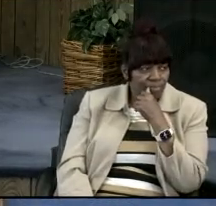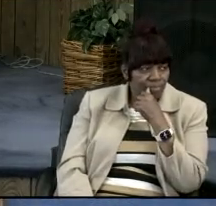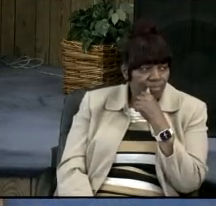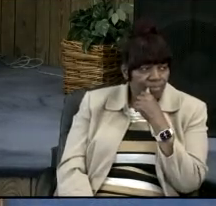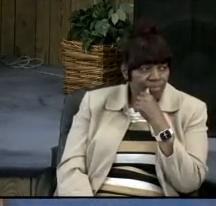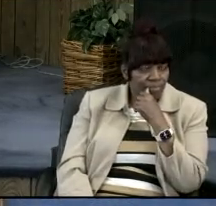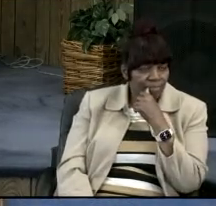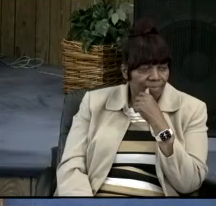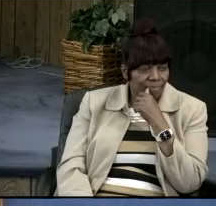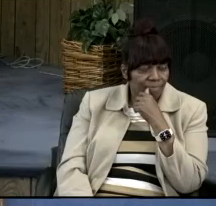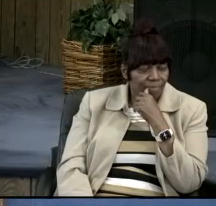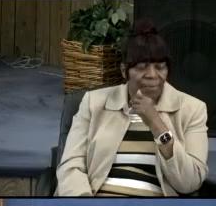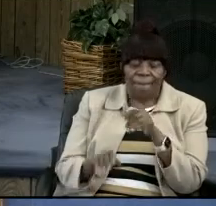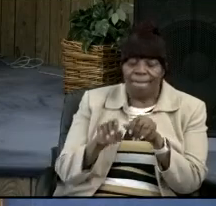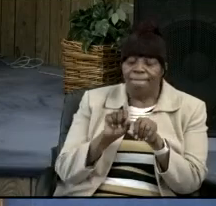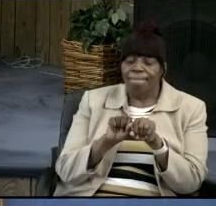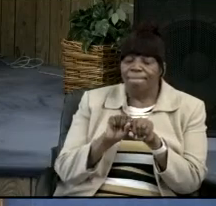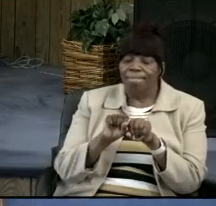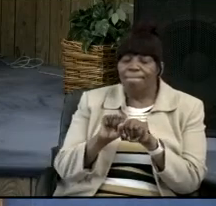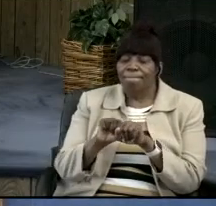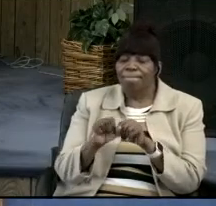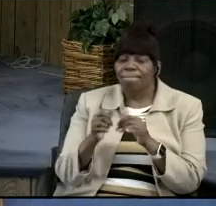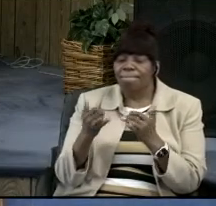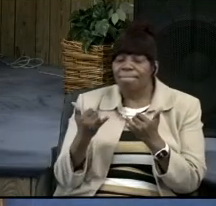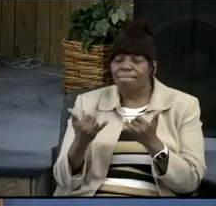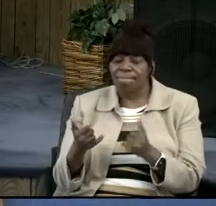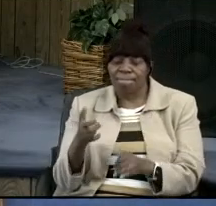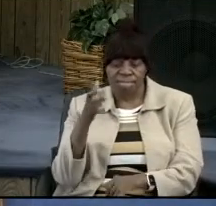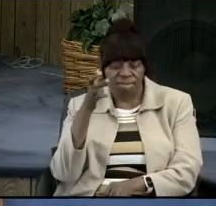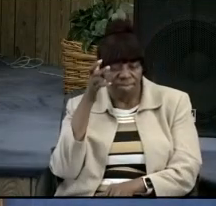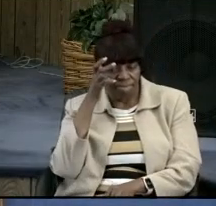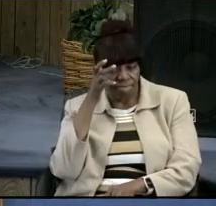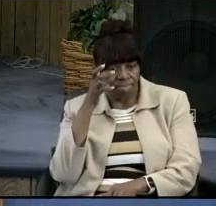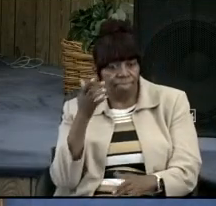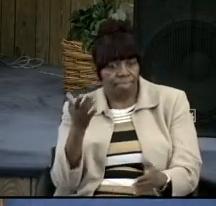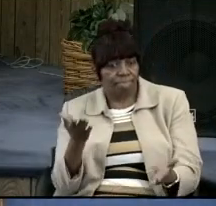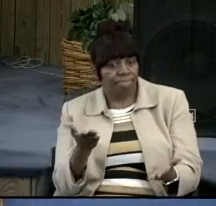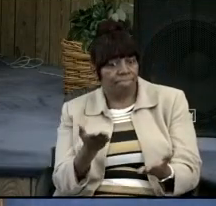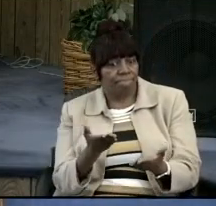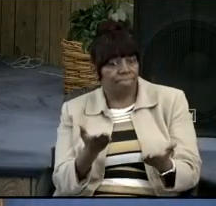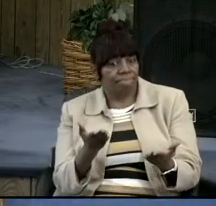And so now the enemy is in the house.